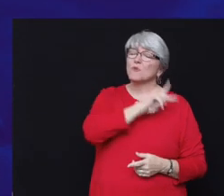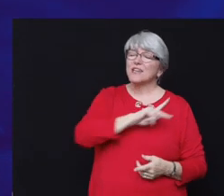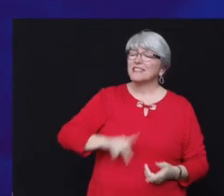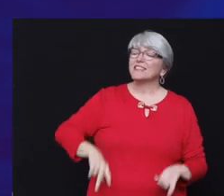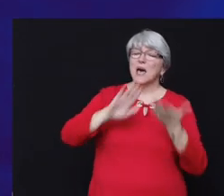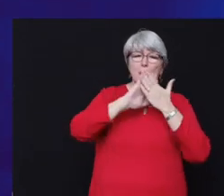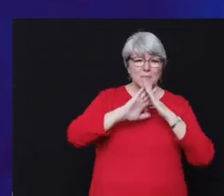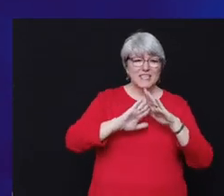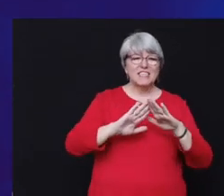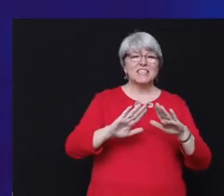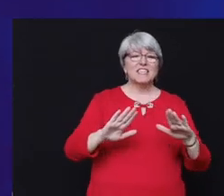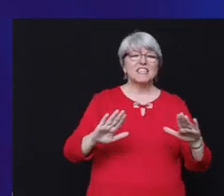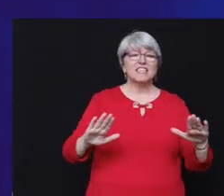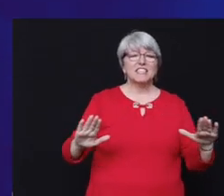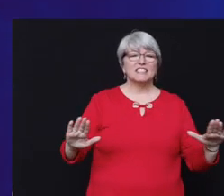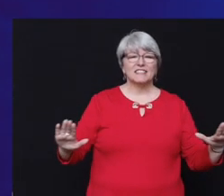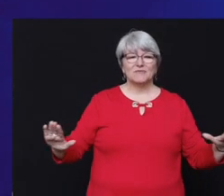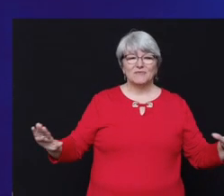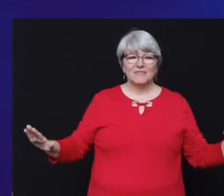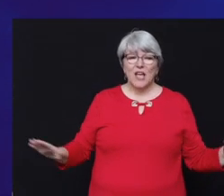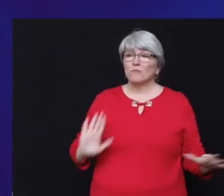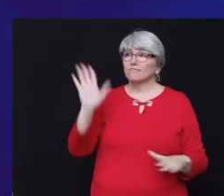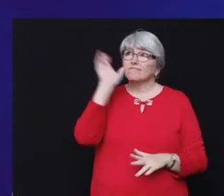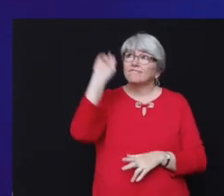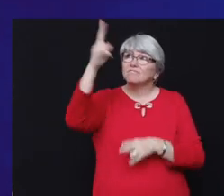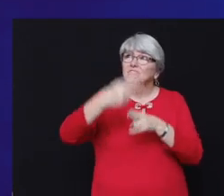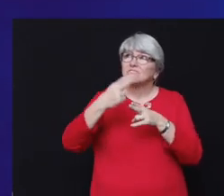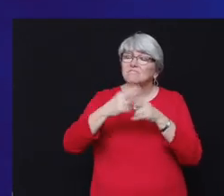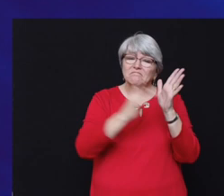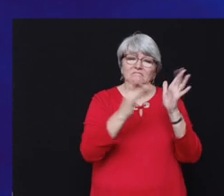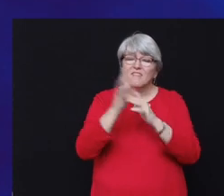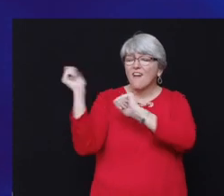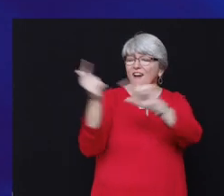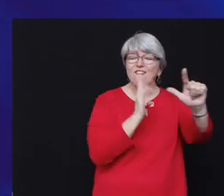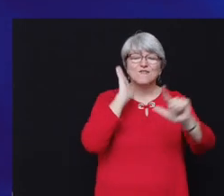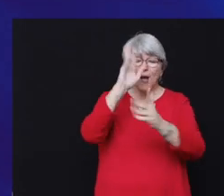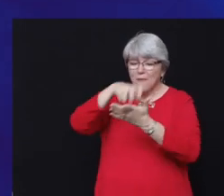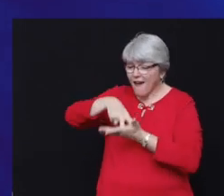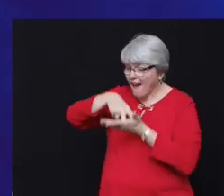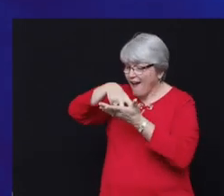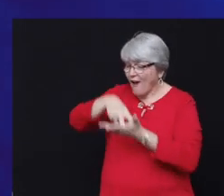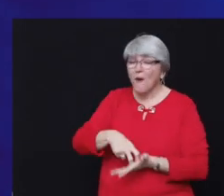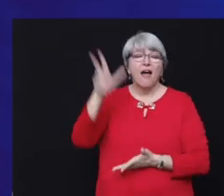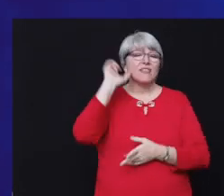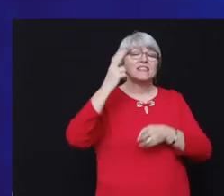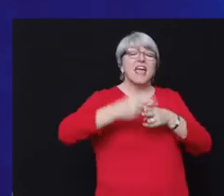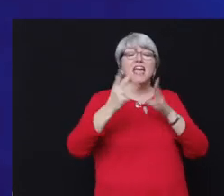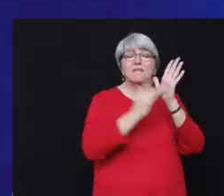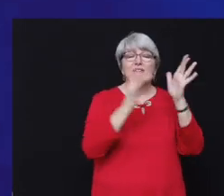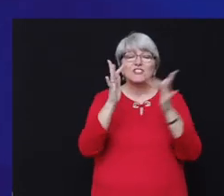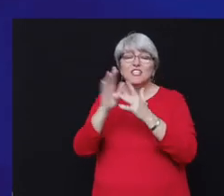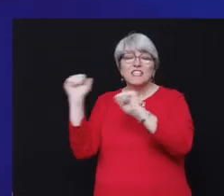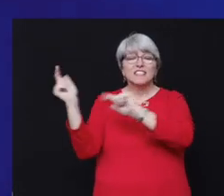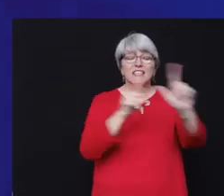the Prince of Peace. At the name of Jesus, every knee shall bow. At the